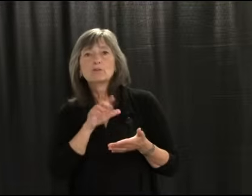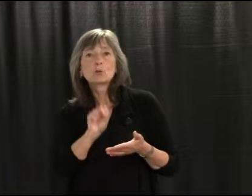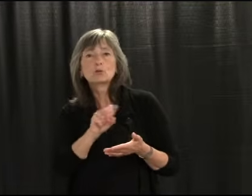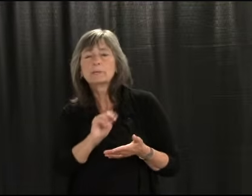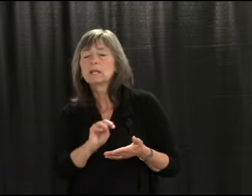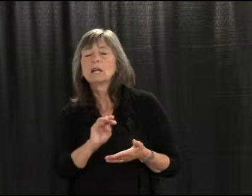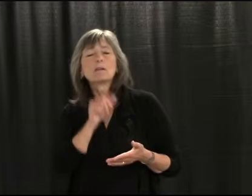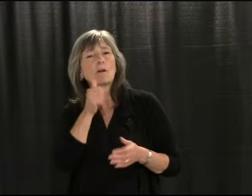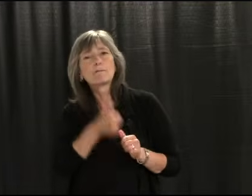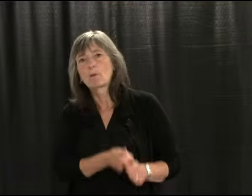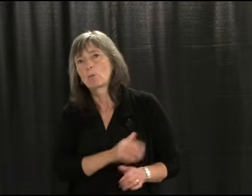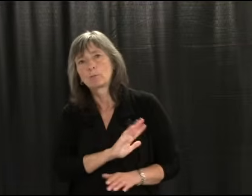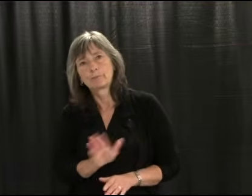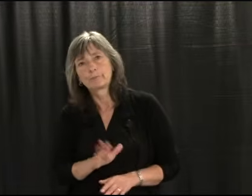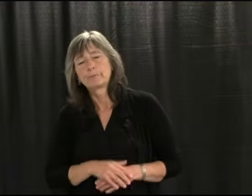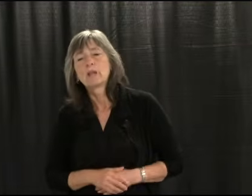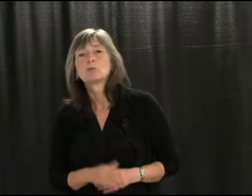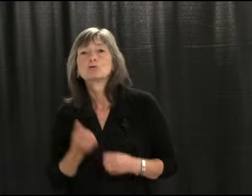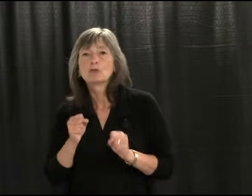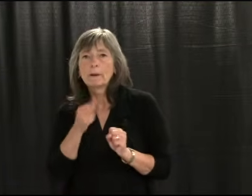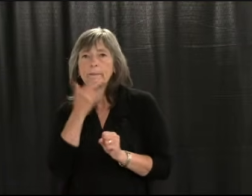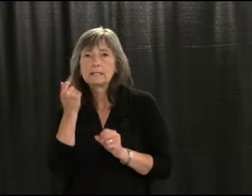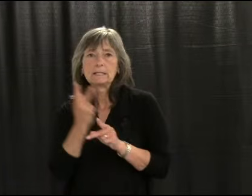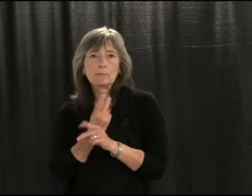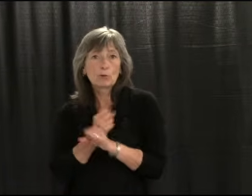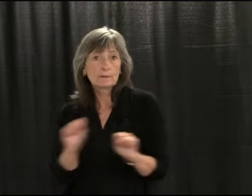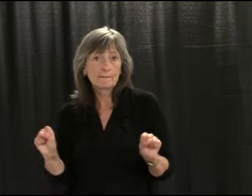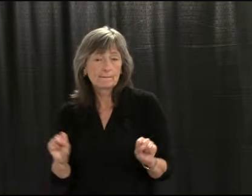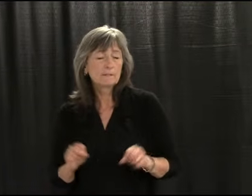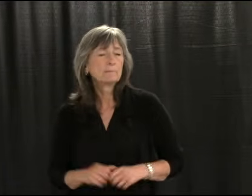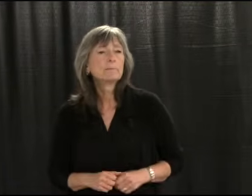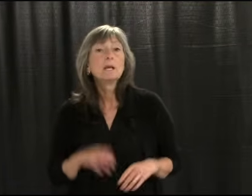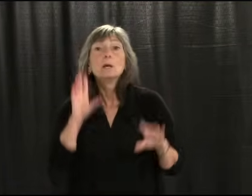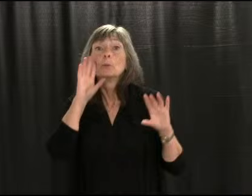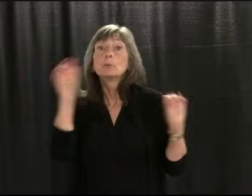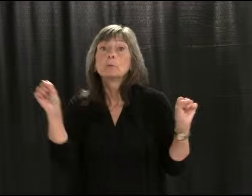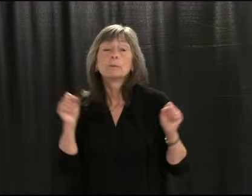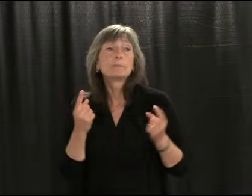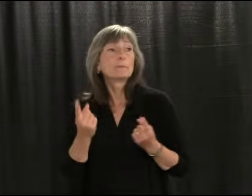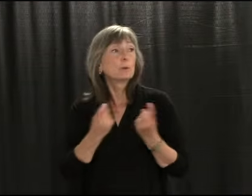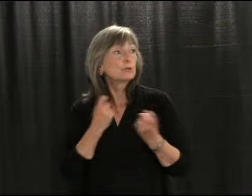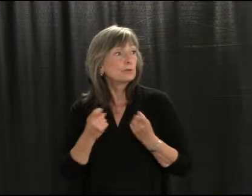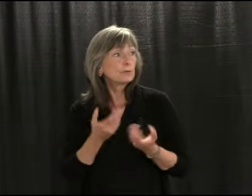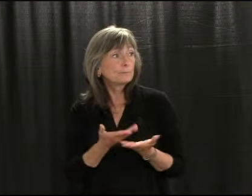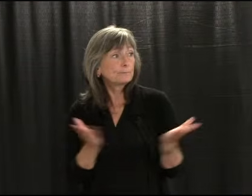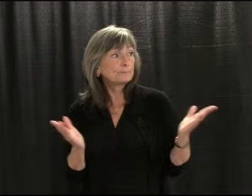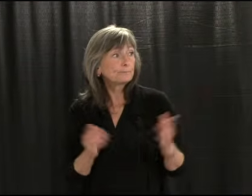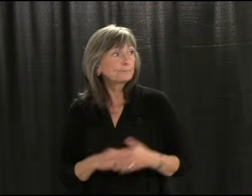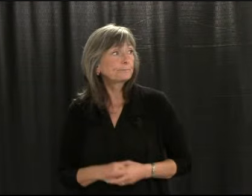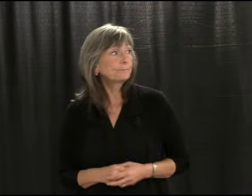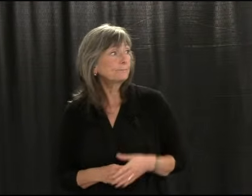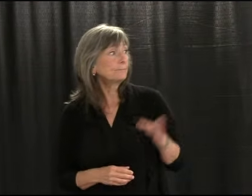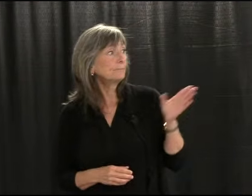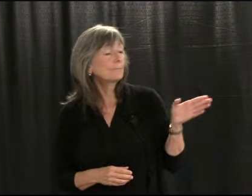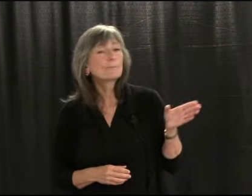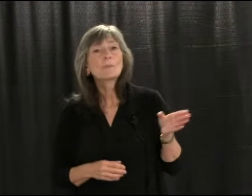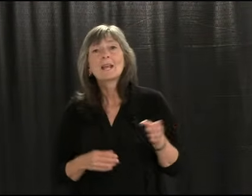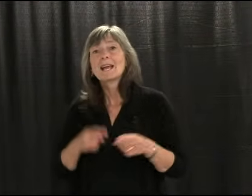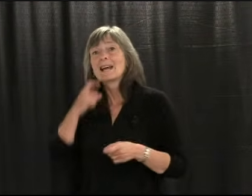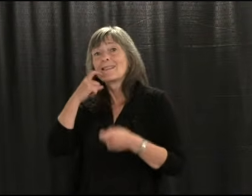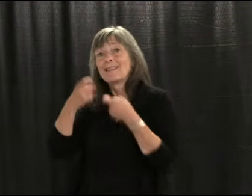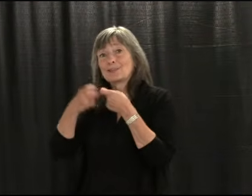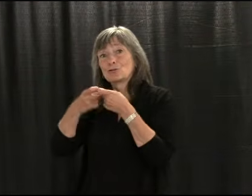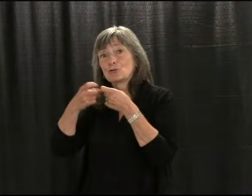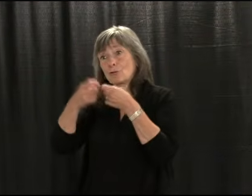Premier. Thank you, Minister. Okay, thanks, everybody. Any questions for today? The power